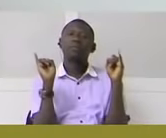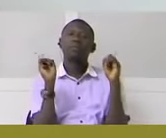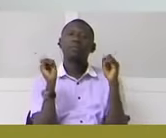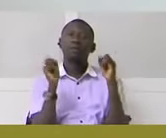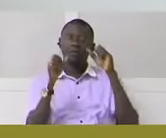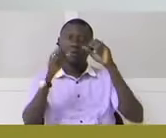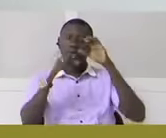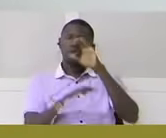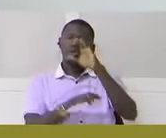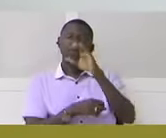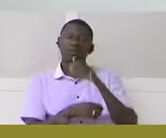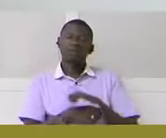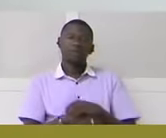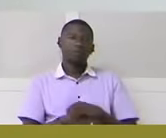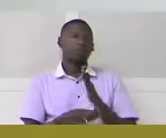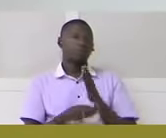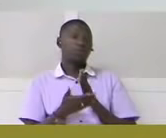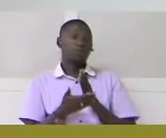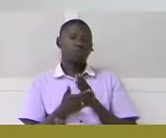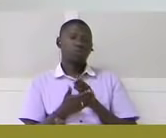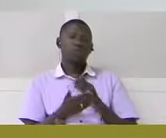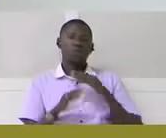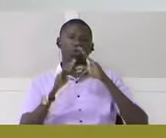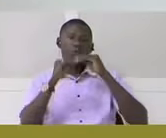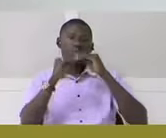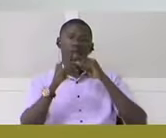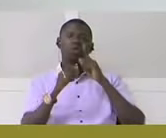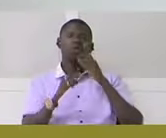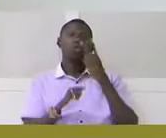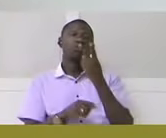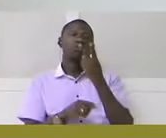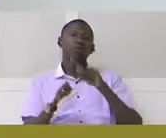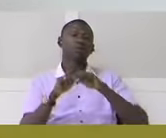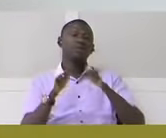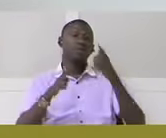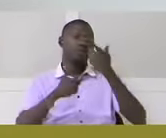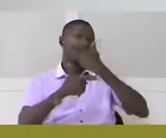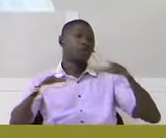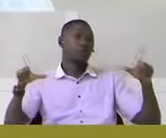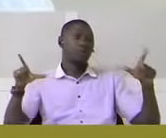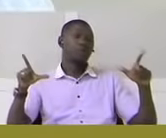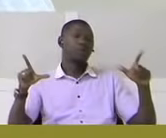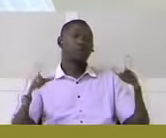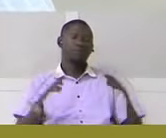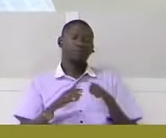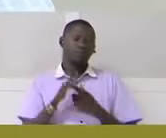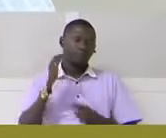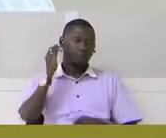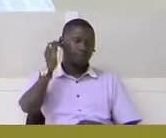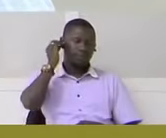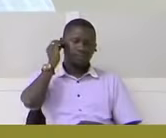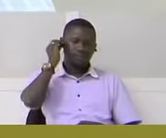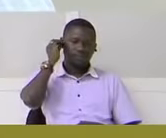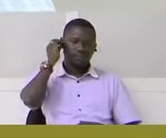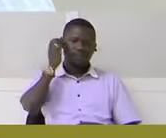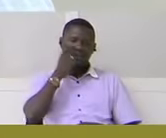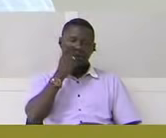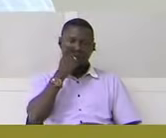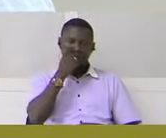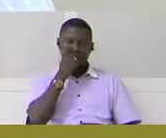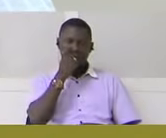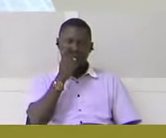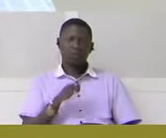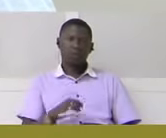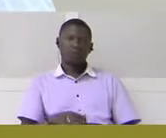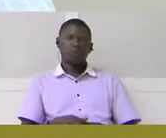sura. In fact we speak two different languages. Andunga kamol na kamol mem kamol mem foi mankiling be momo na la kamolam. So let us